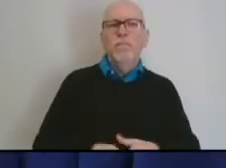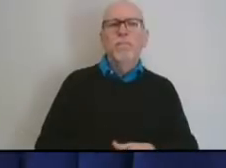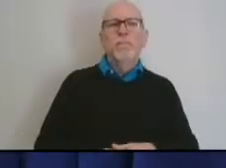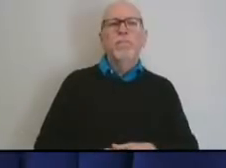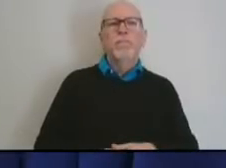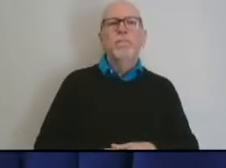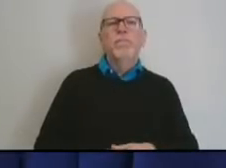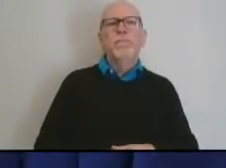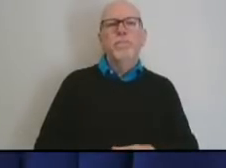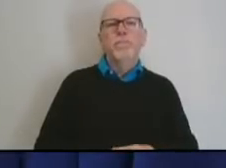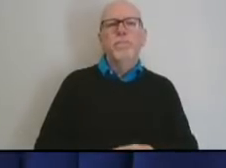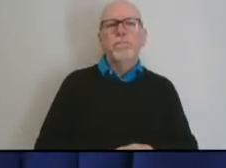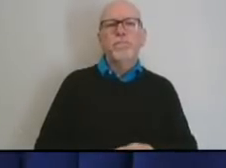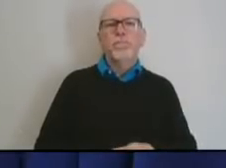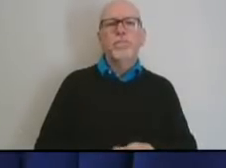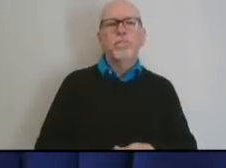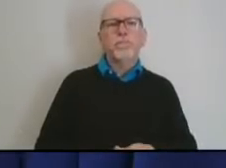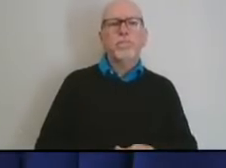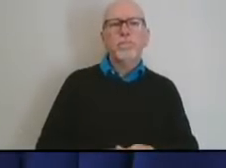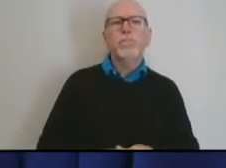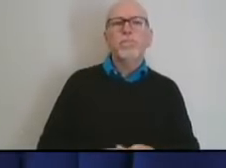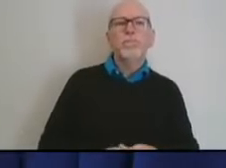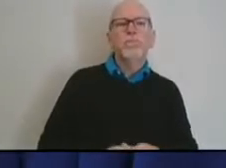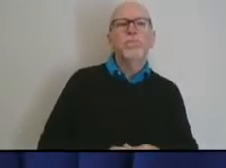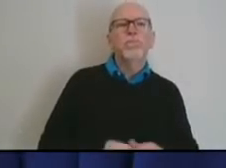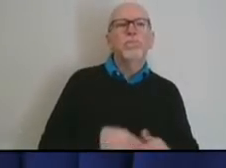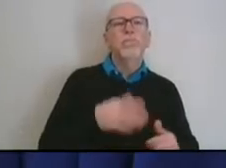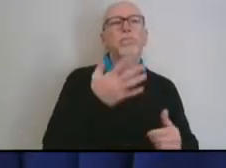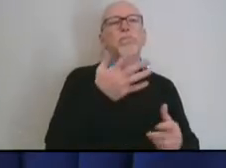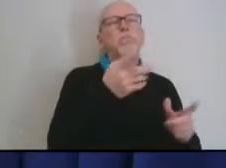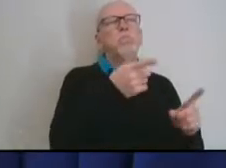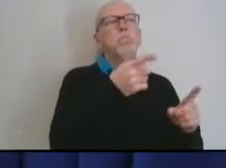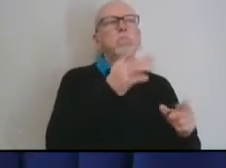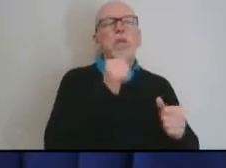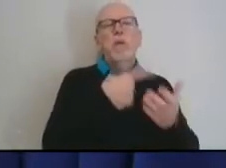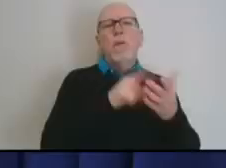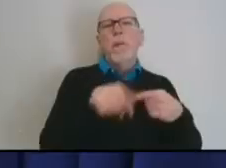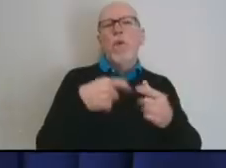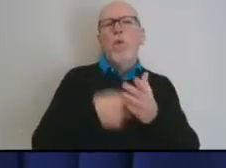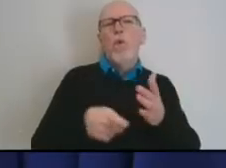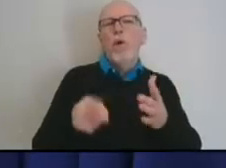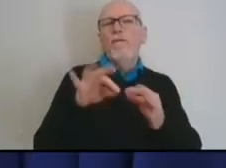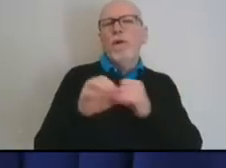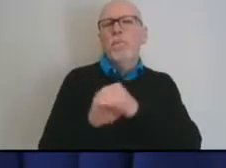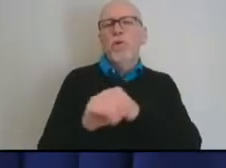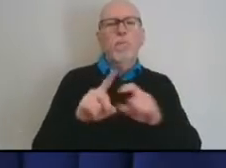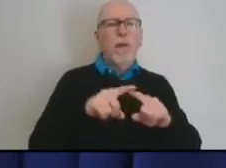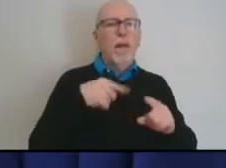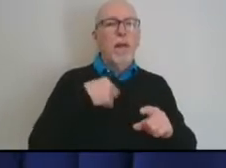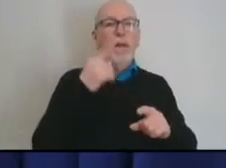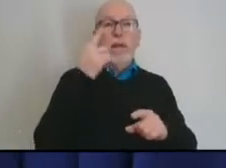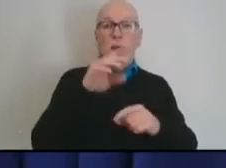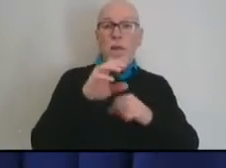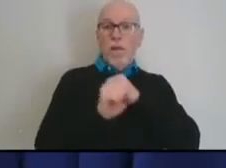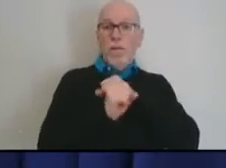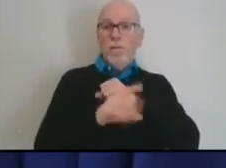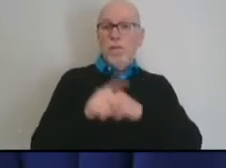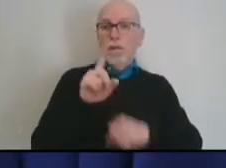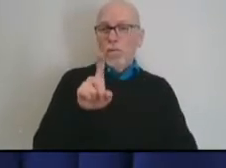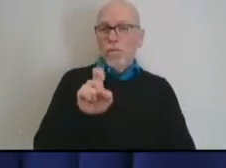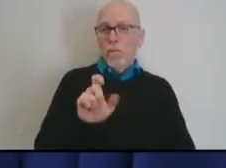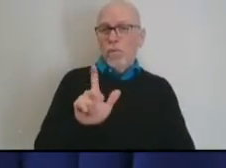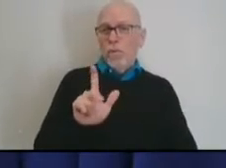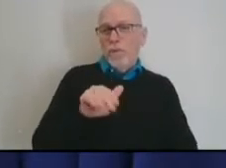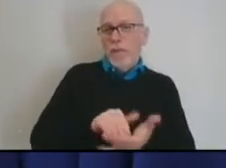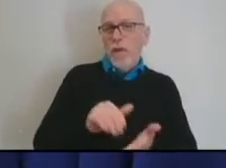You may want to weigh in. It's on cost, but let me just say this as an overview. I can tell you, I think to air it, it was about $123,000